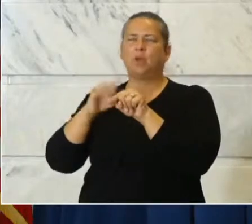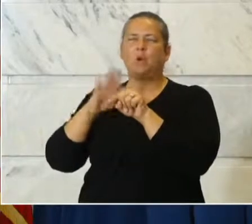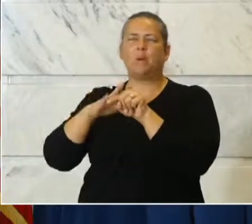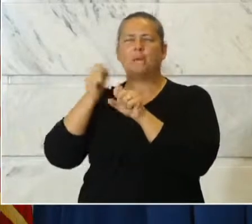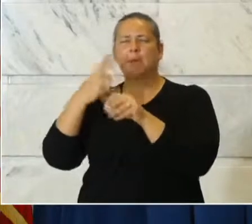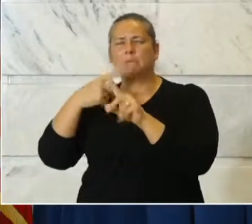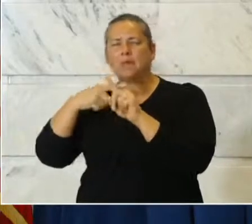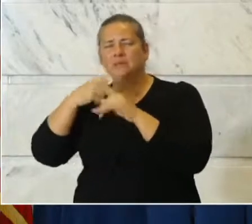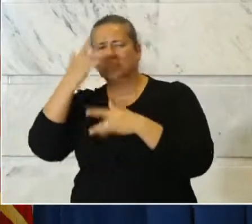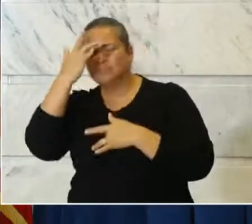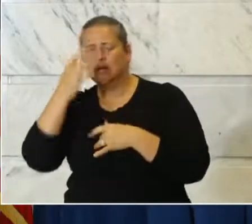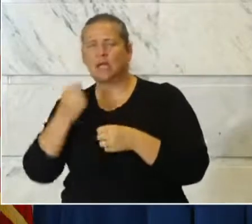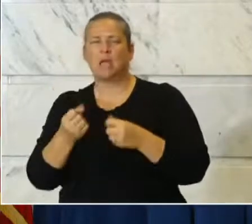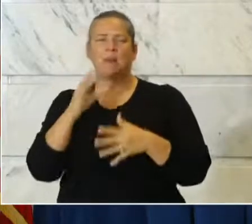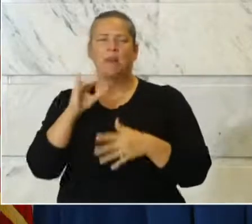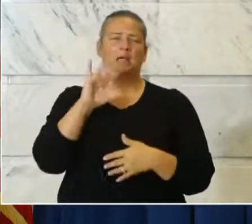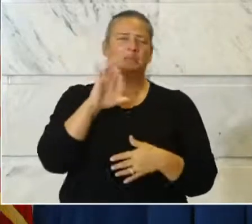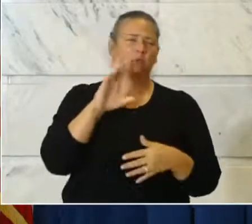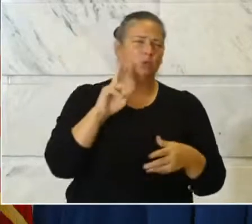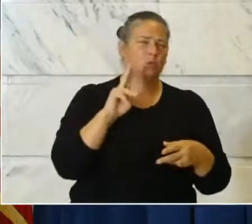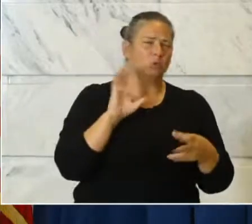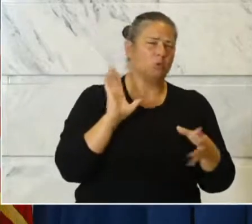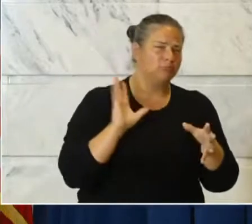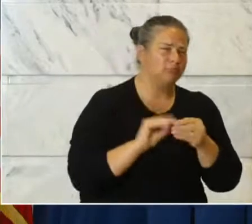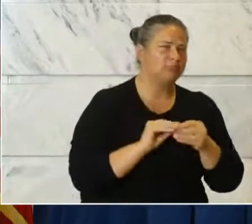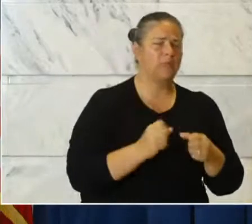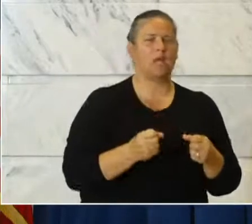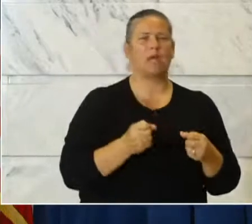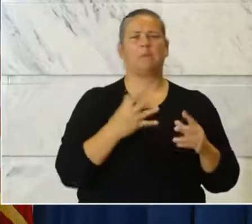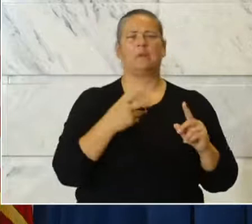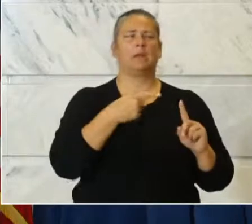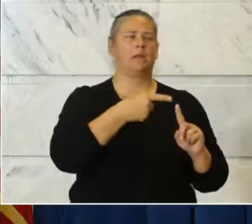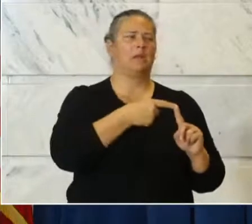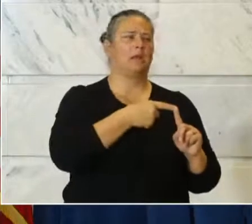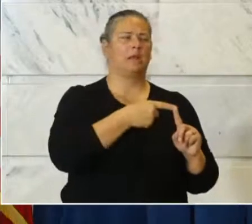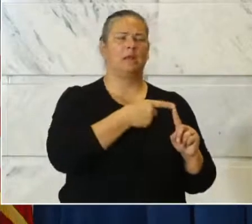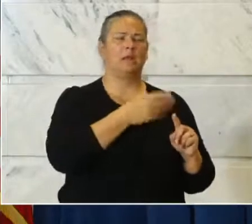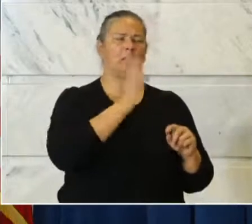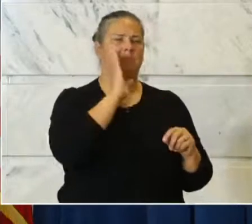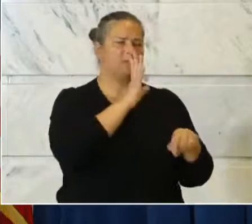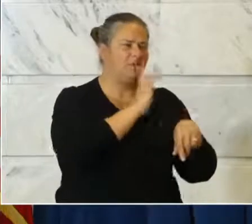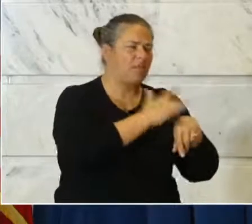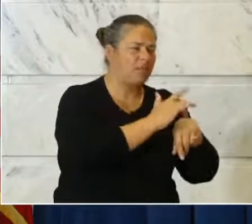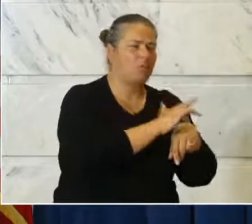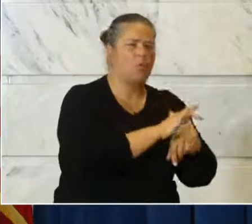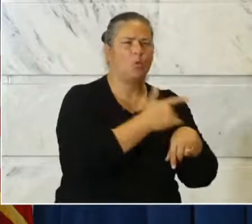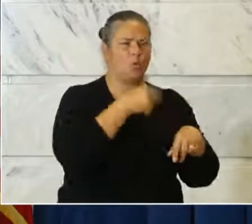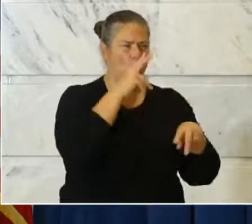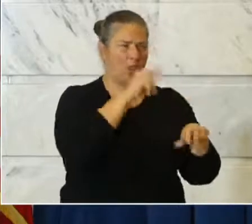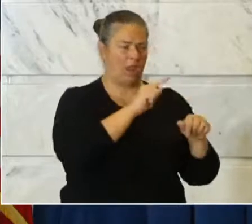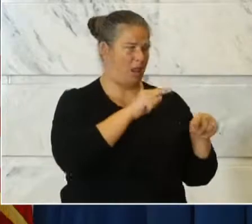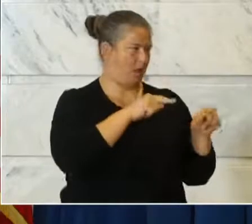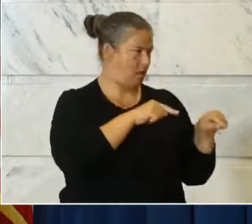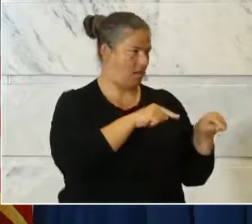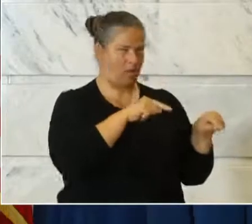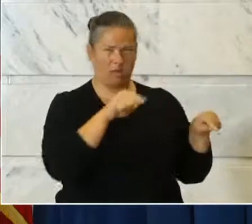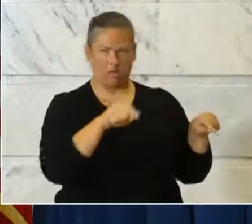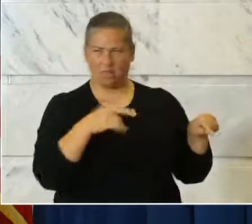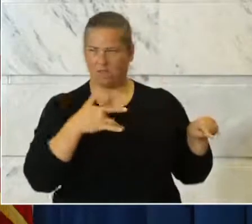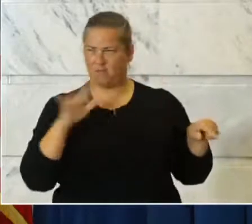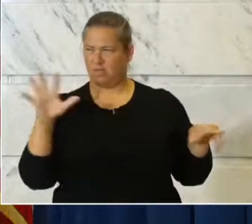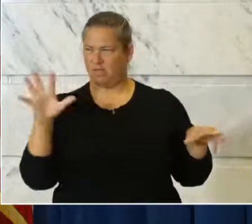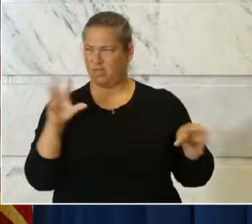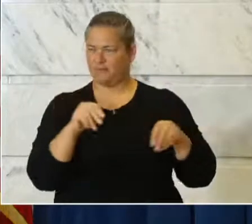are available, the number of ICU beds that are available. We'll be looking at all of those and where we are trending.